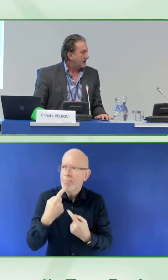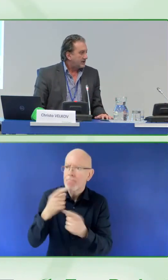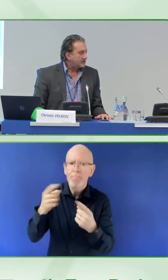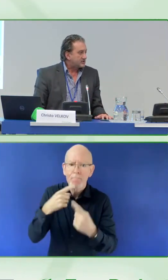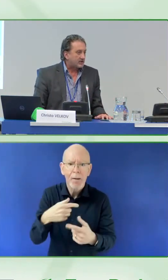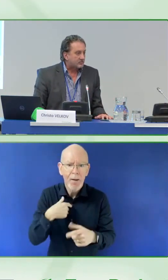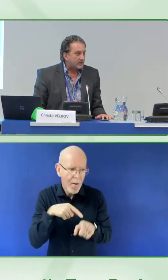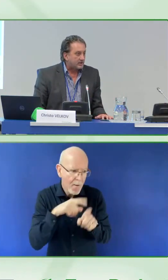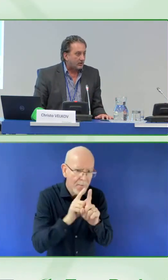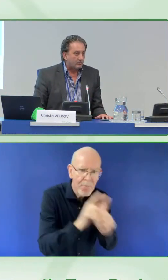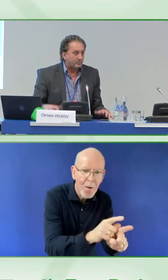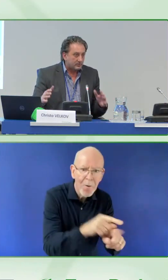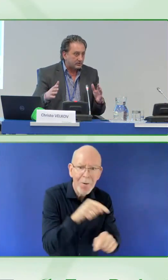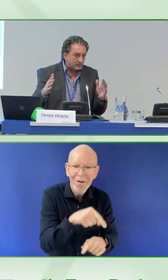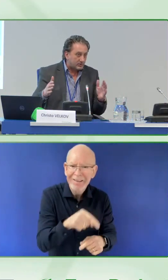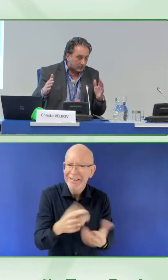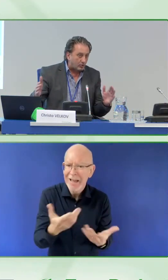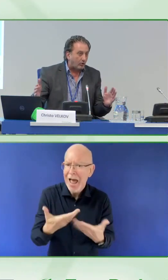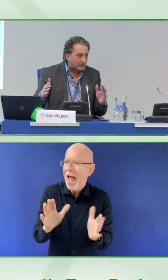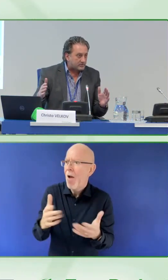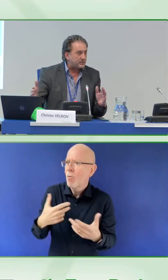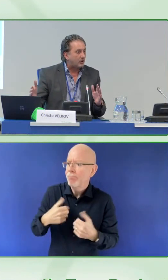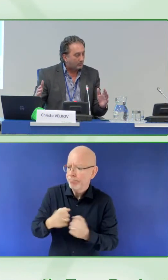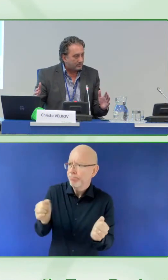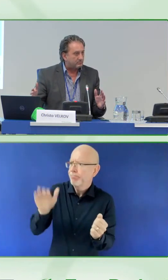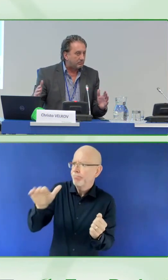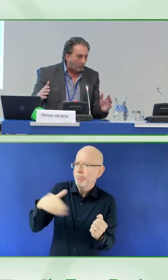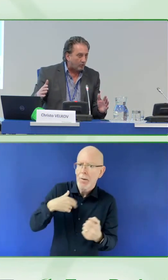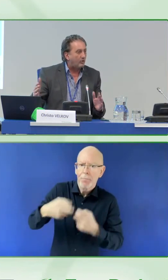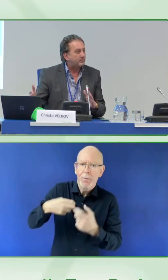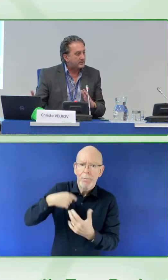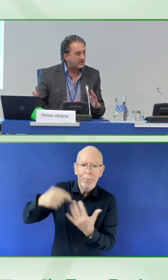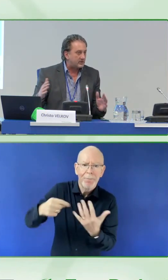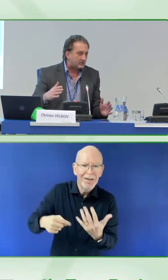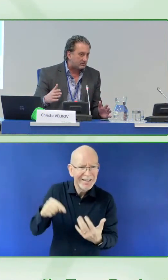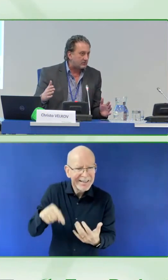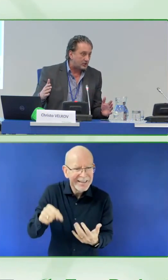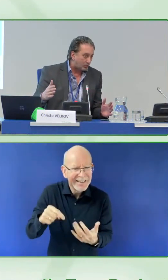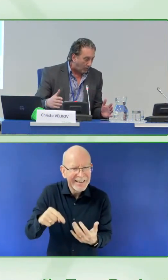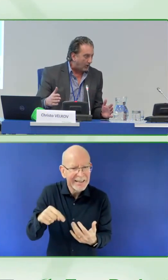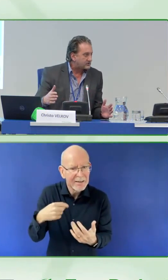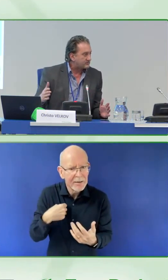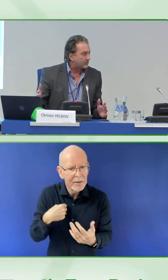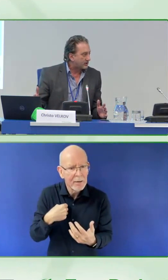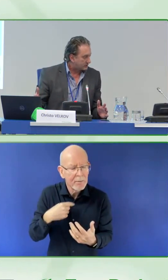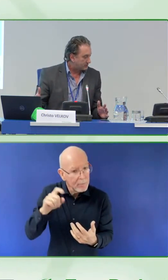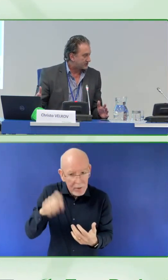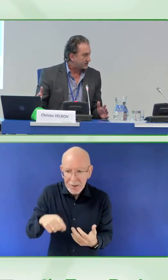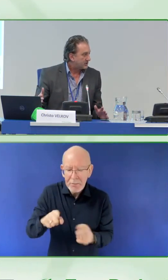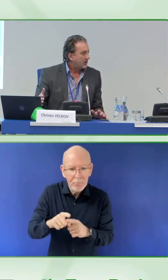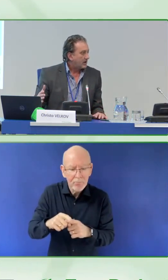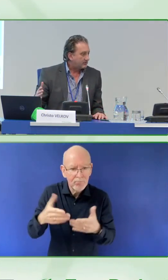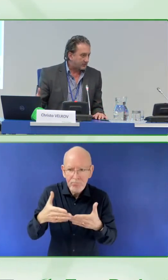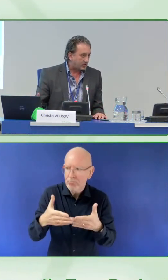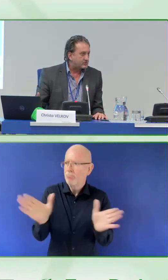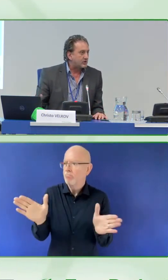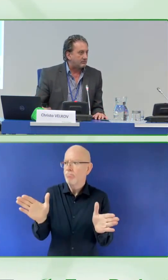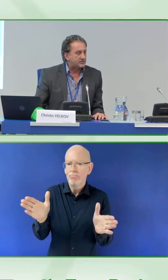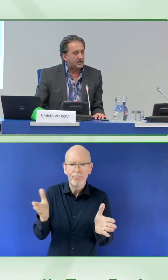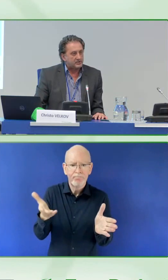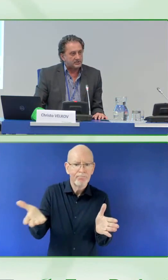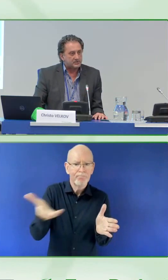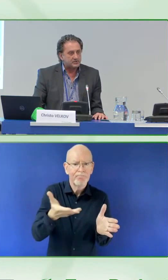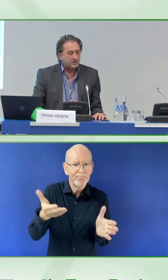movement, etc. You know, the door is a bit open, more open than it was for inclusion and for